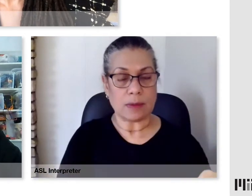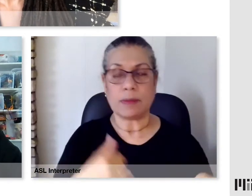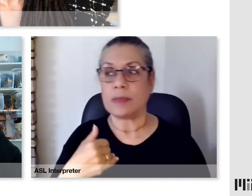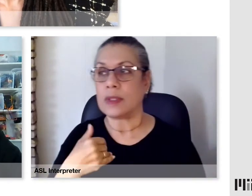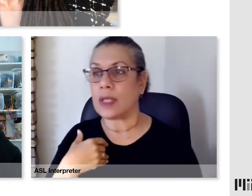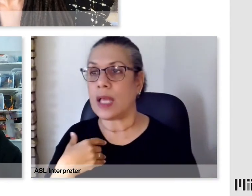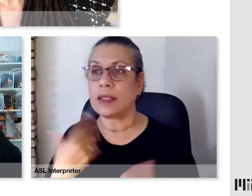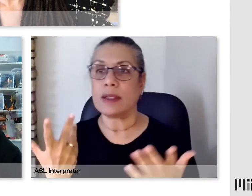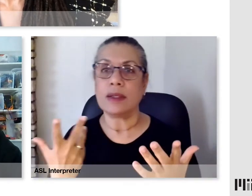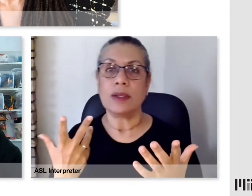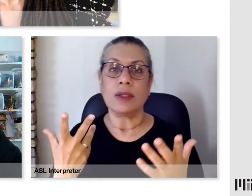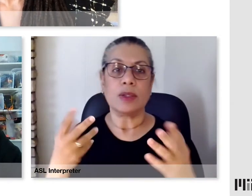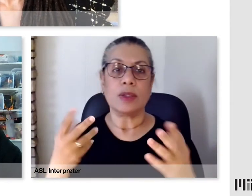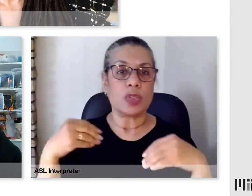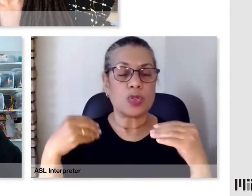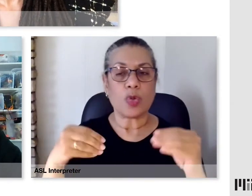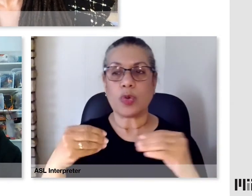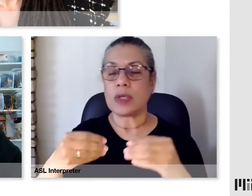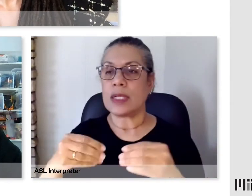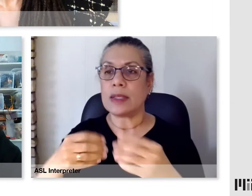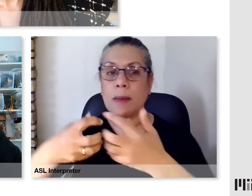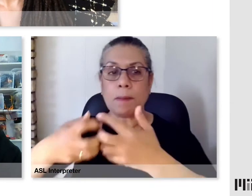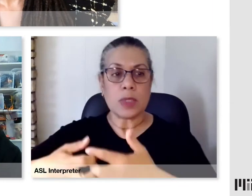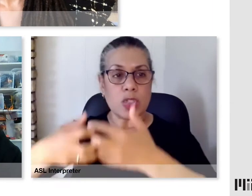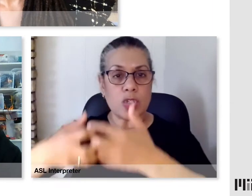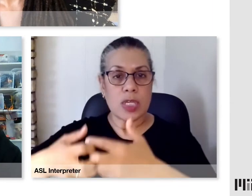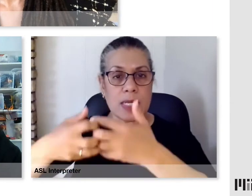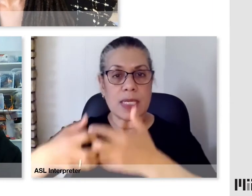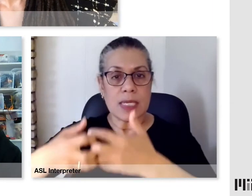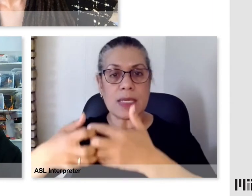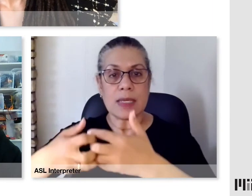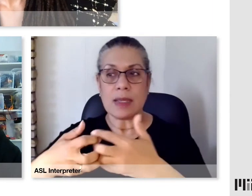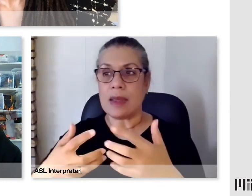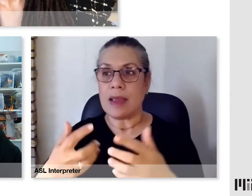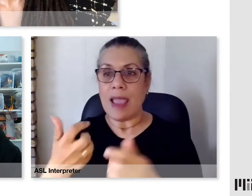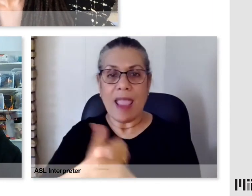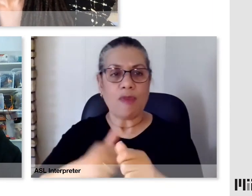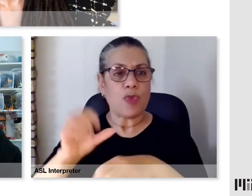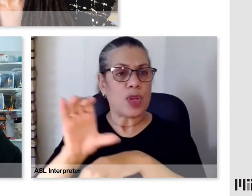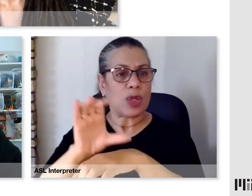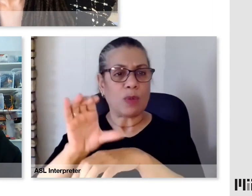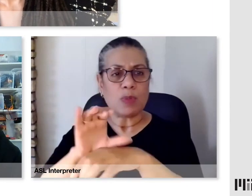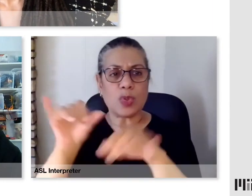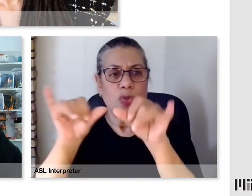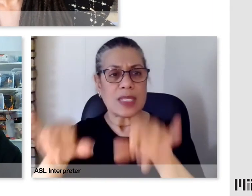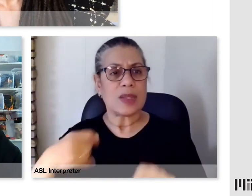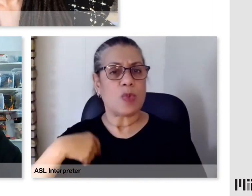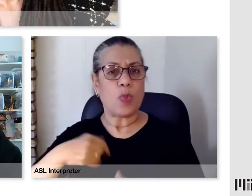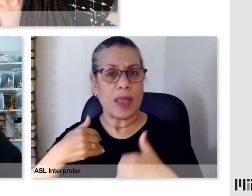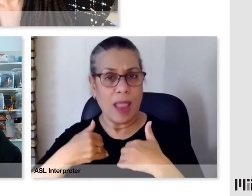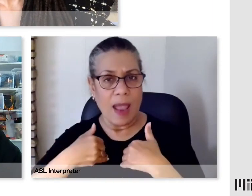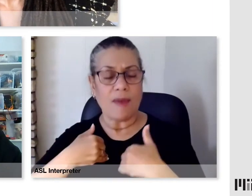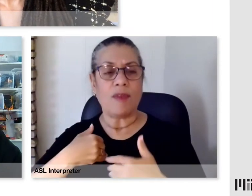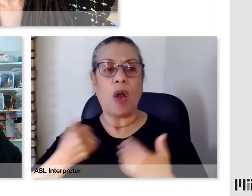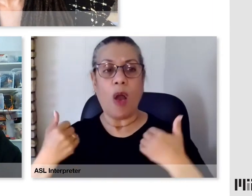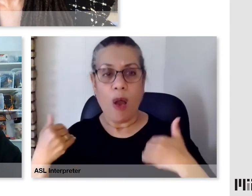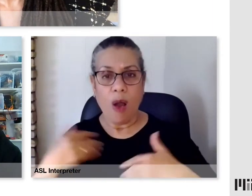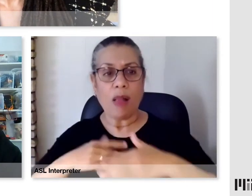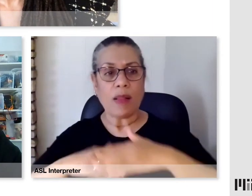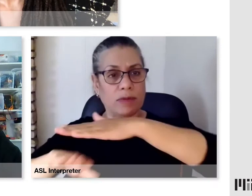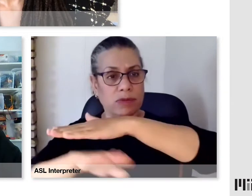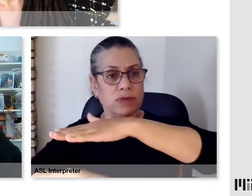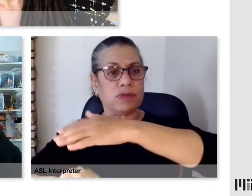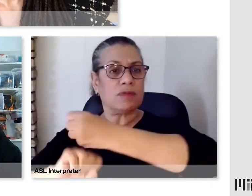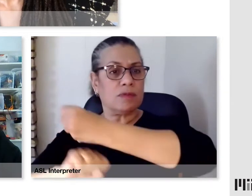architecture, you know, the von Neumann machine, it's like in almost nearly every computing system we use, is grounded in the culture of its times. If you go back and